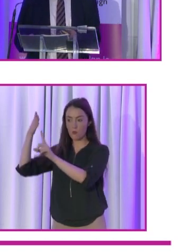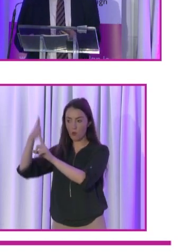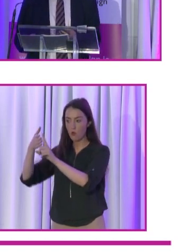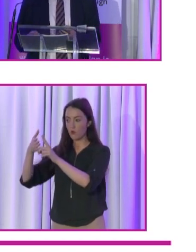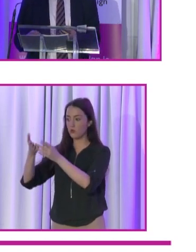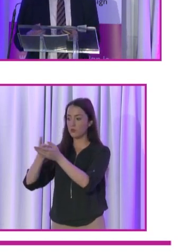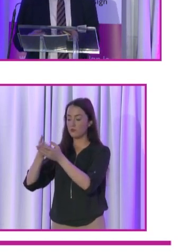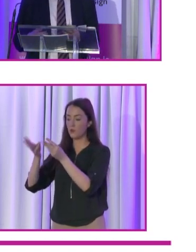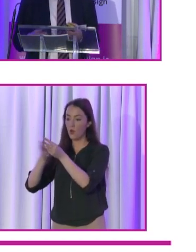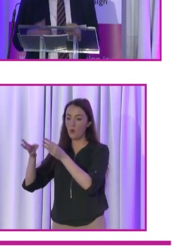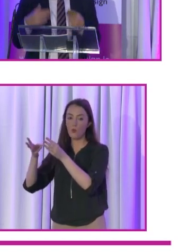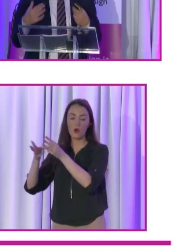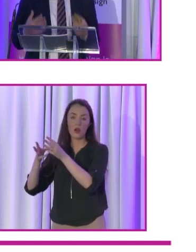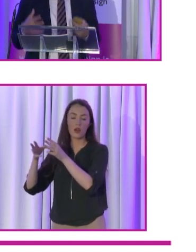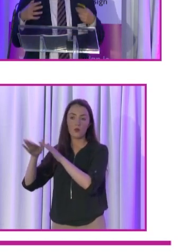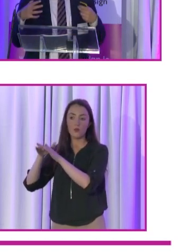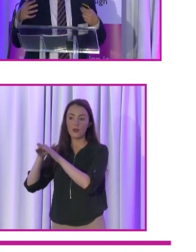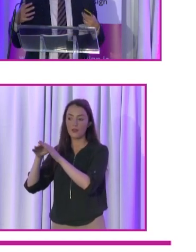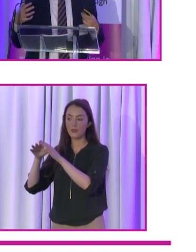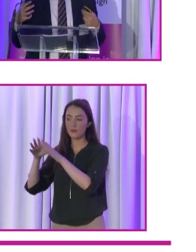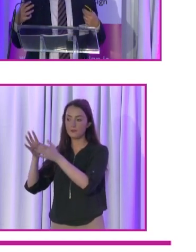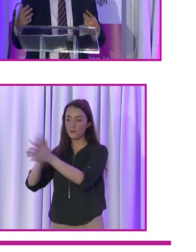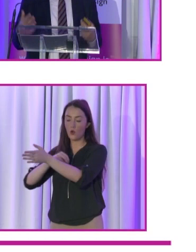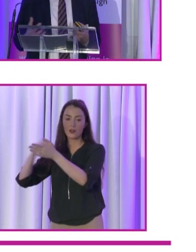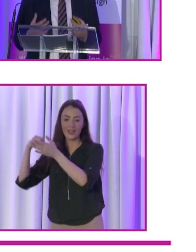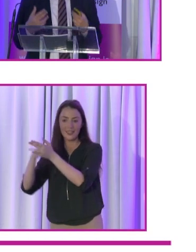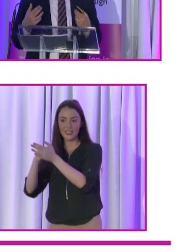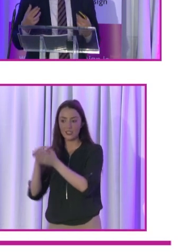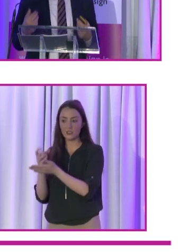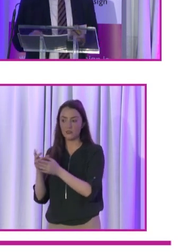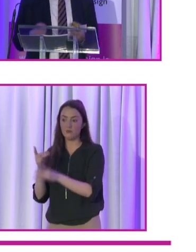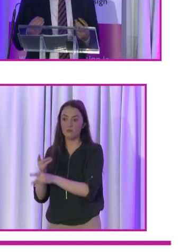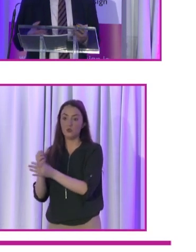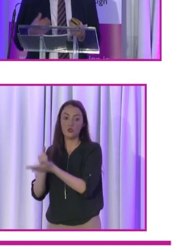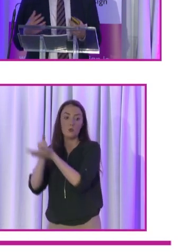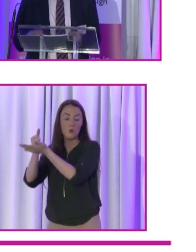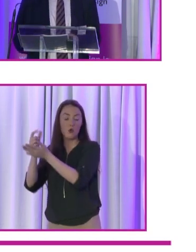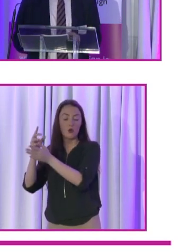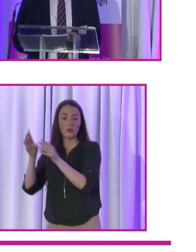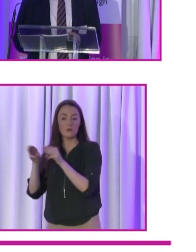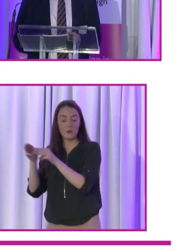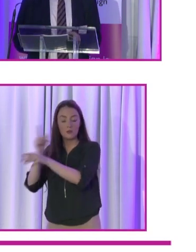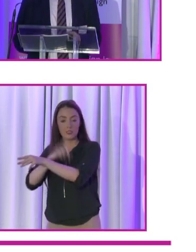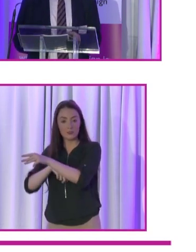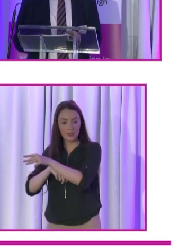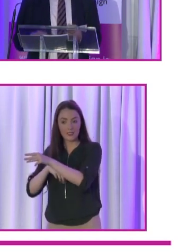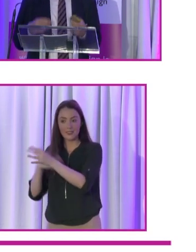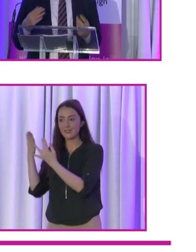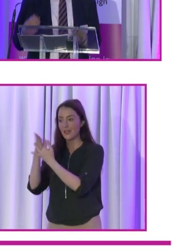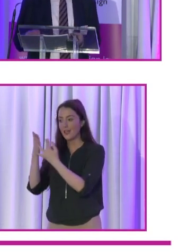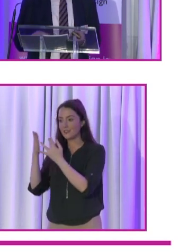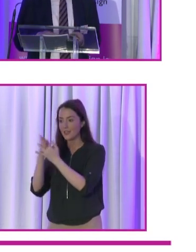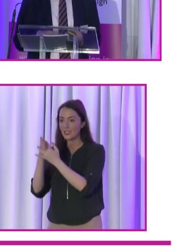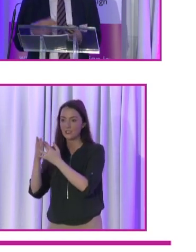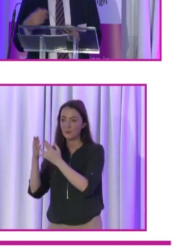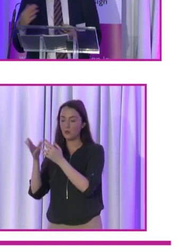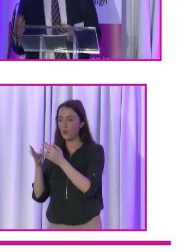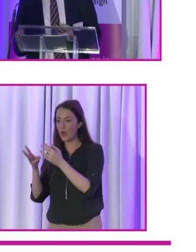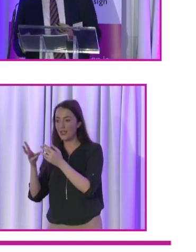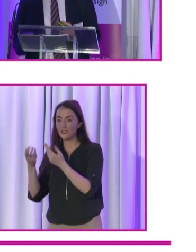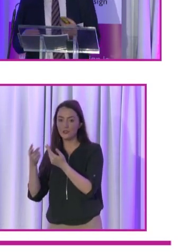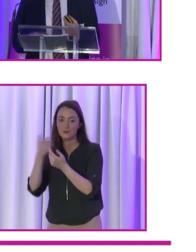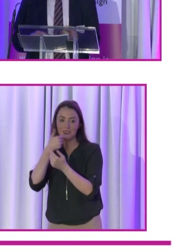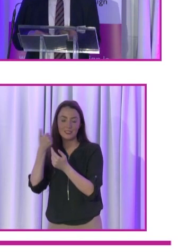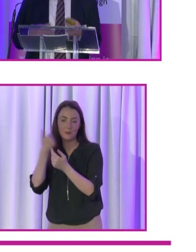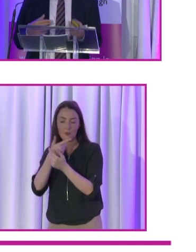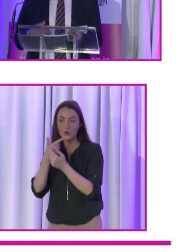organizations of persons with disabilities to produce accessible formats, such as easy to read,